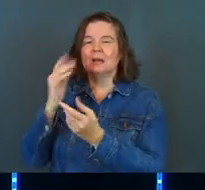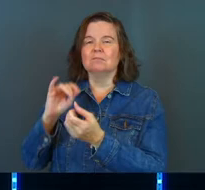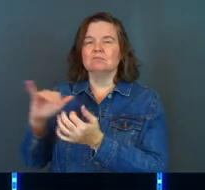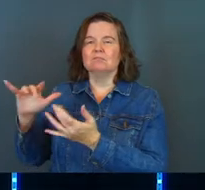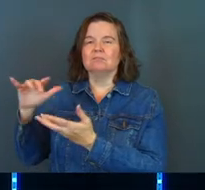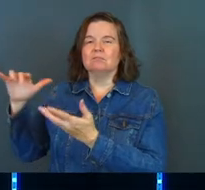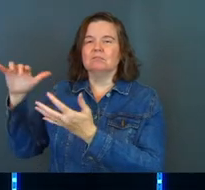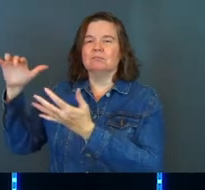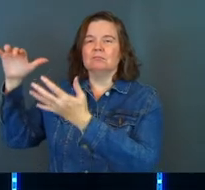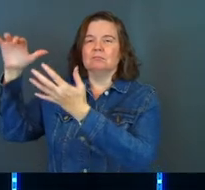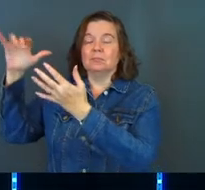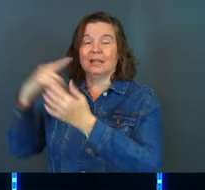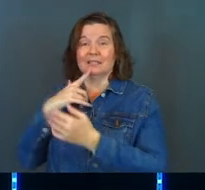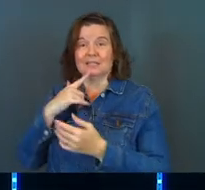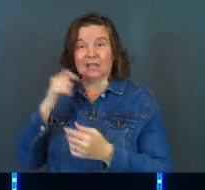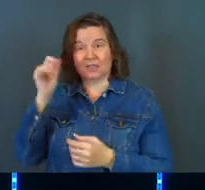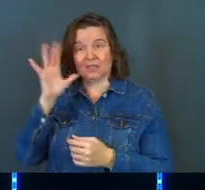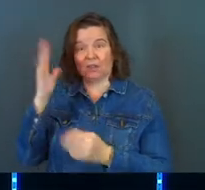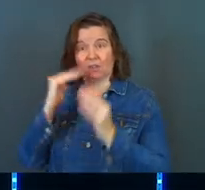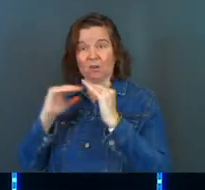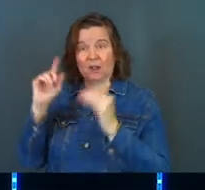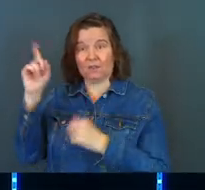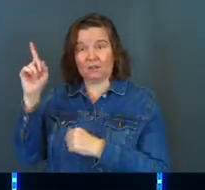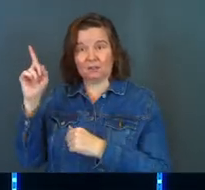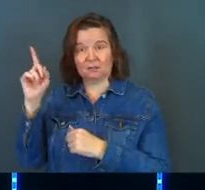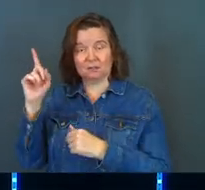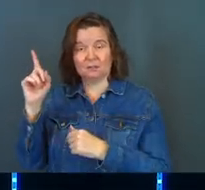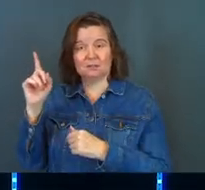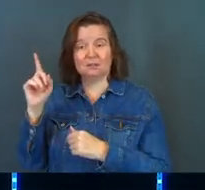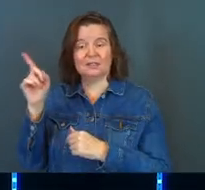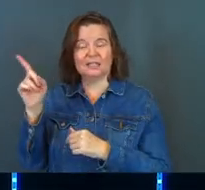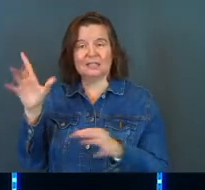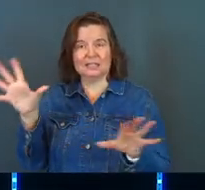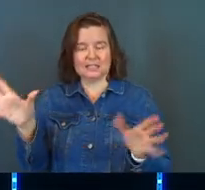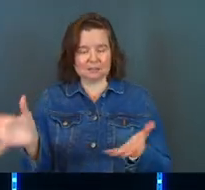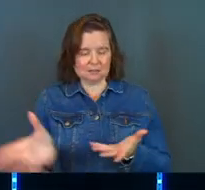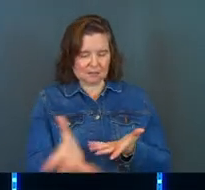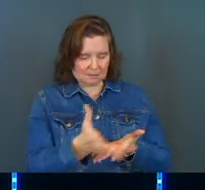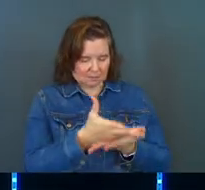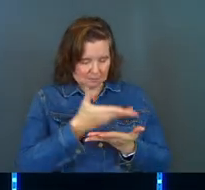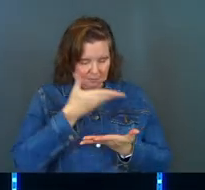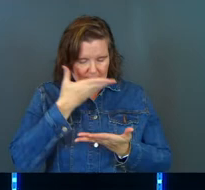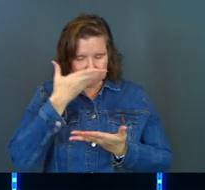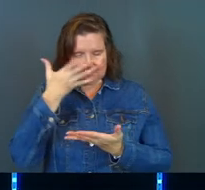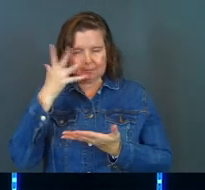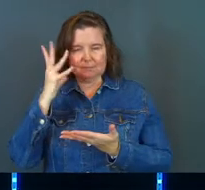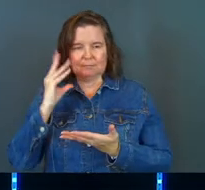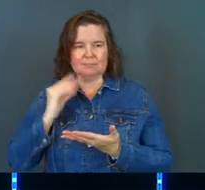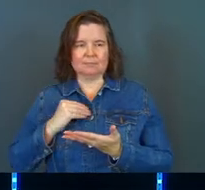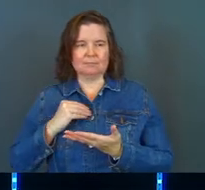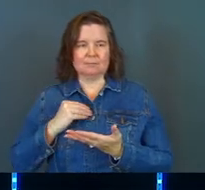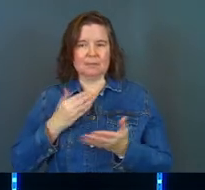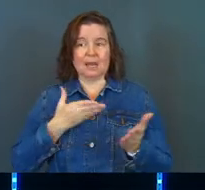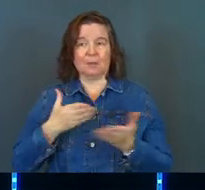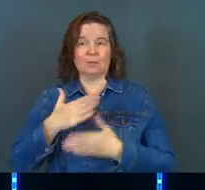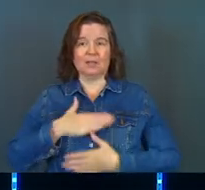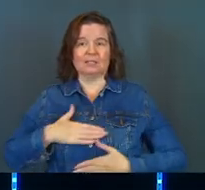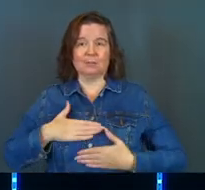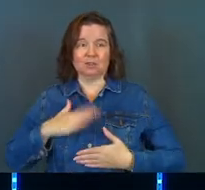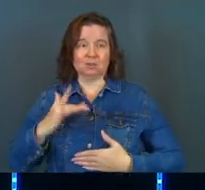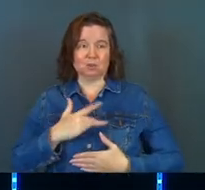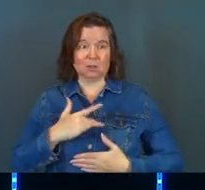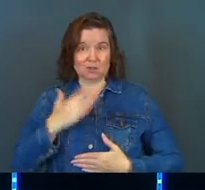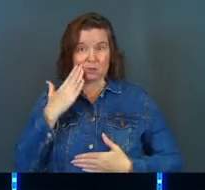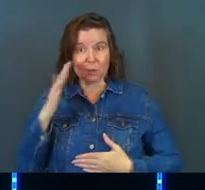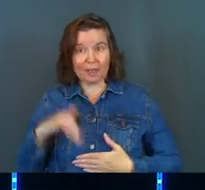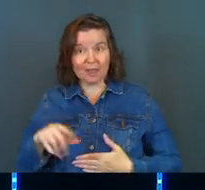burning. And it says that the Father in heaven, he takes that in. It brings pleasure to his heart.